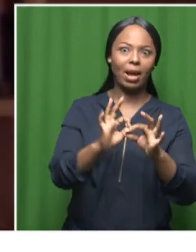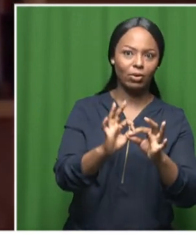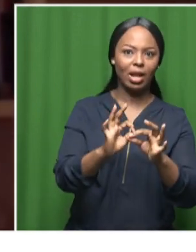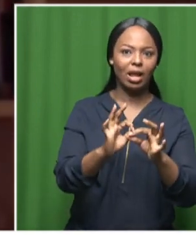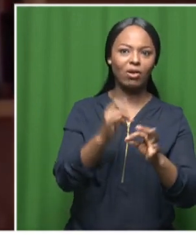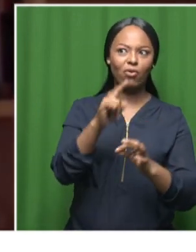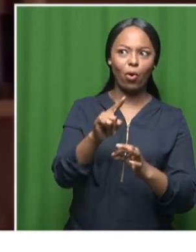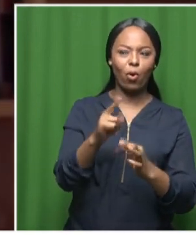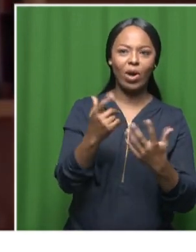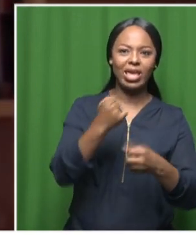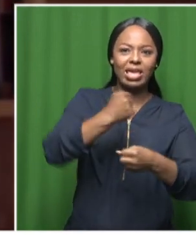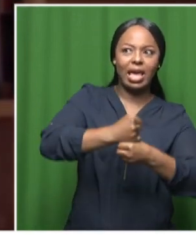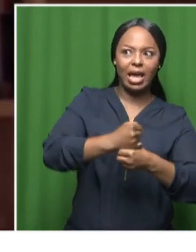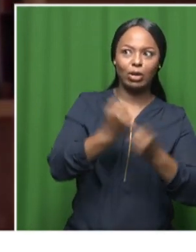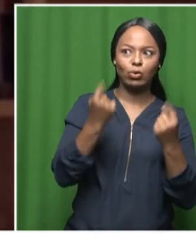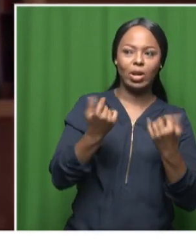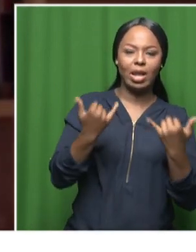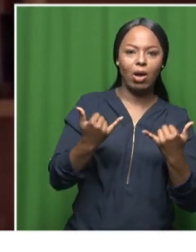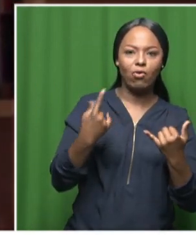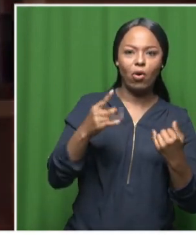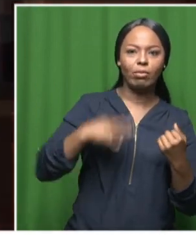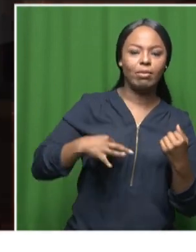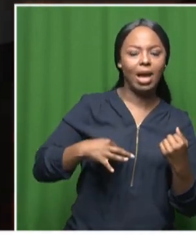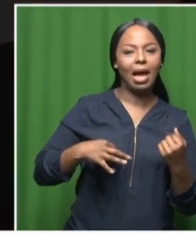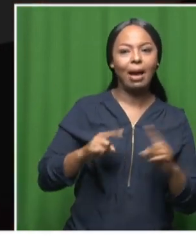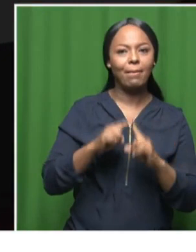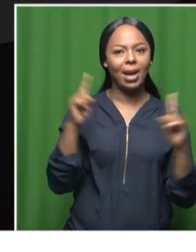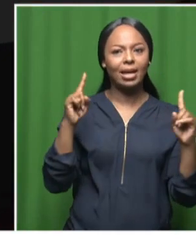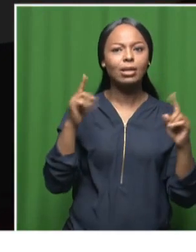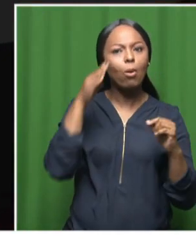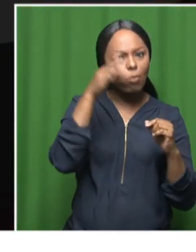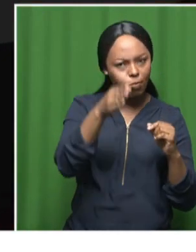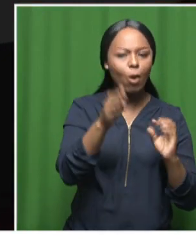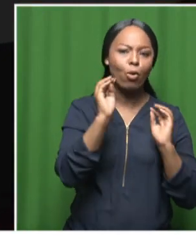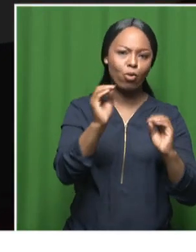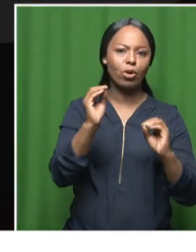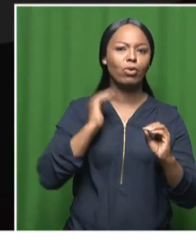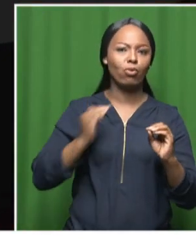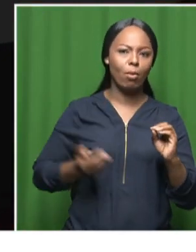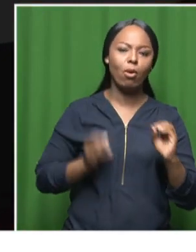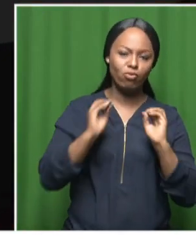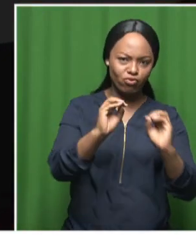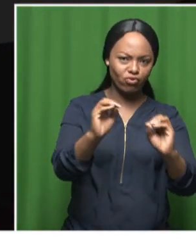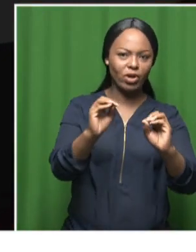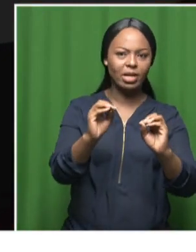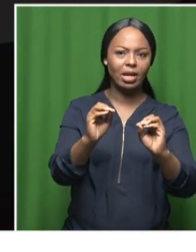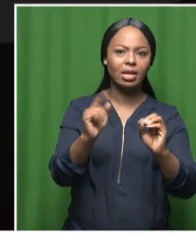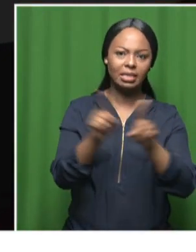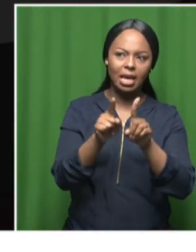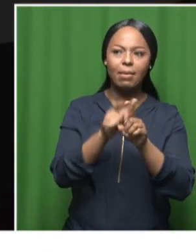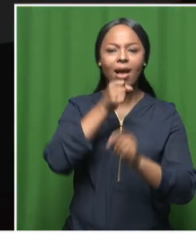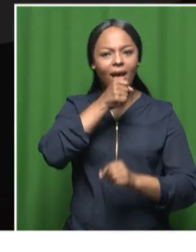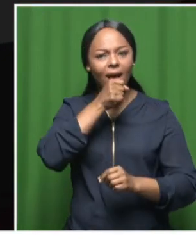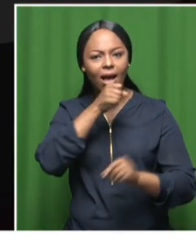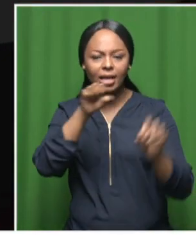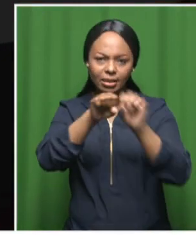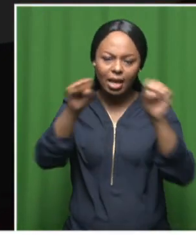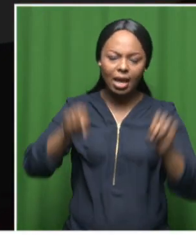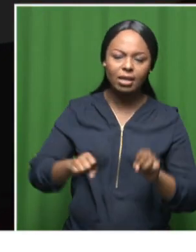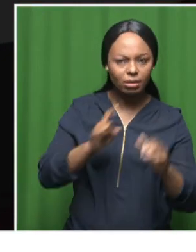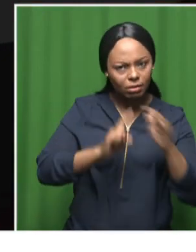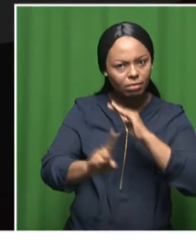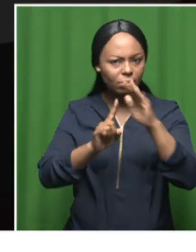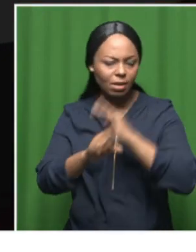the year to do it for them, but they're there, and the fact that they are on the stages, for me,